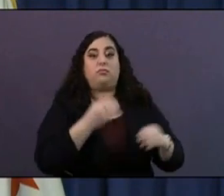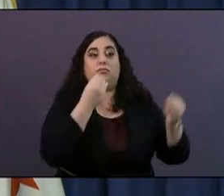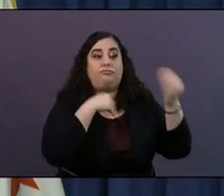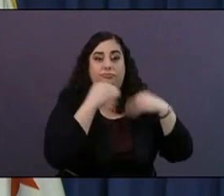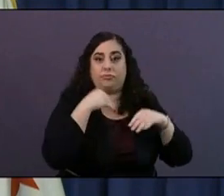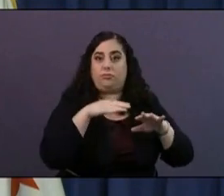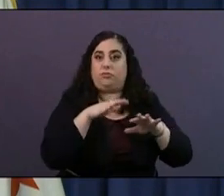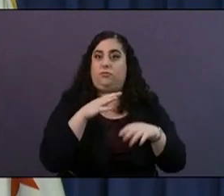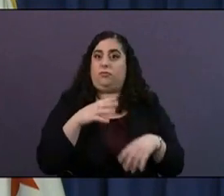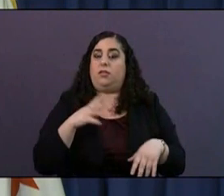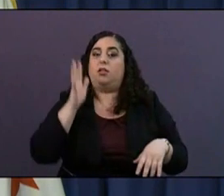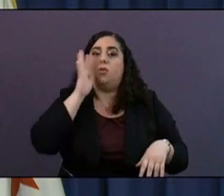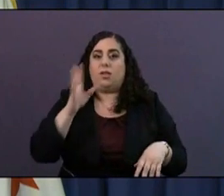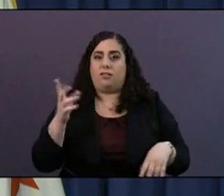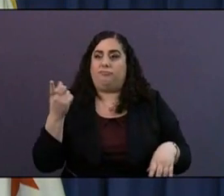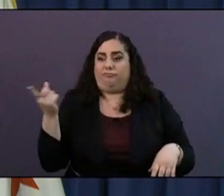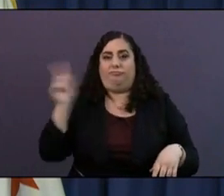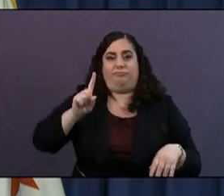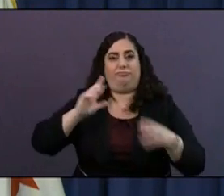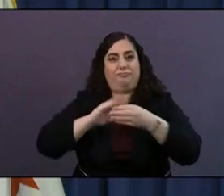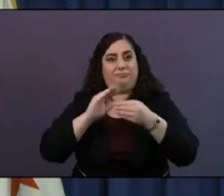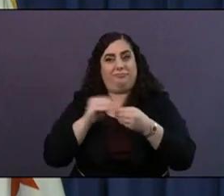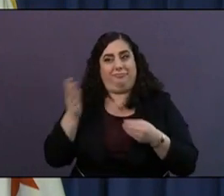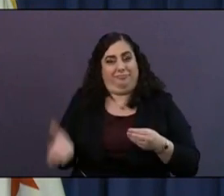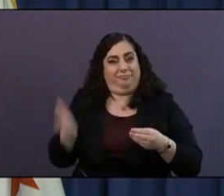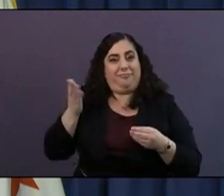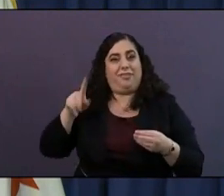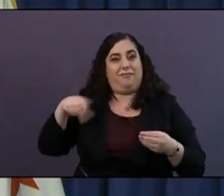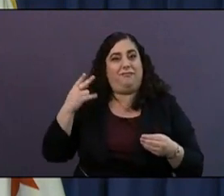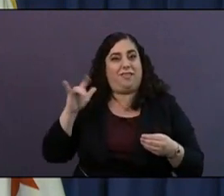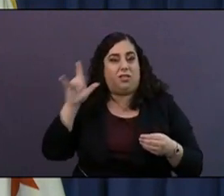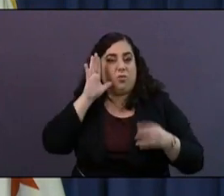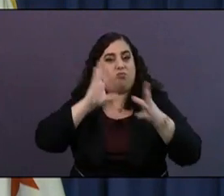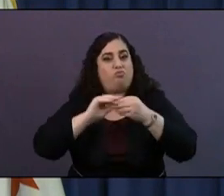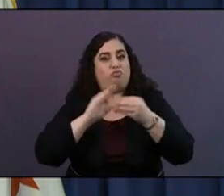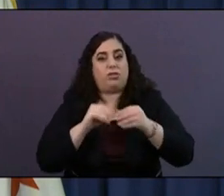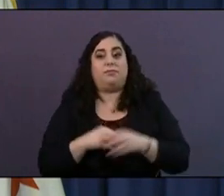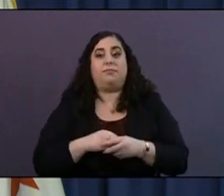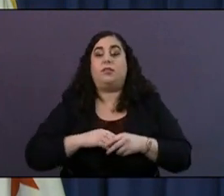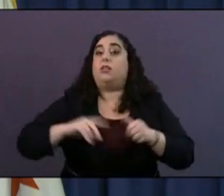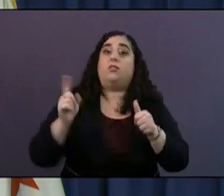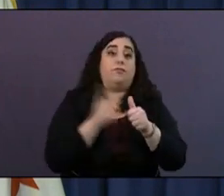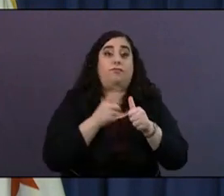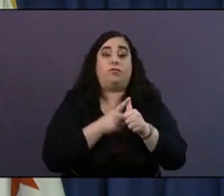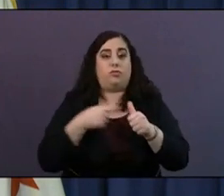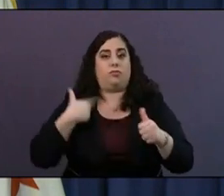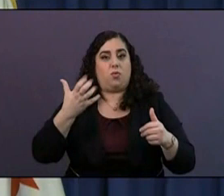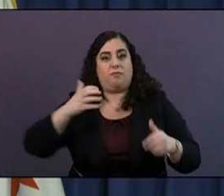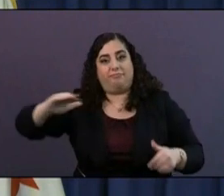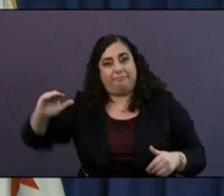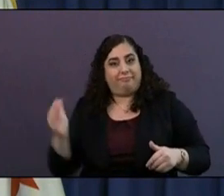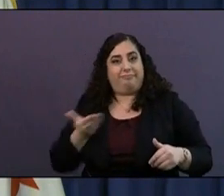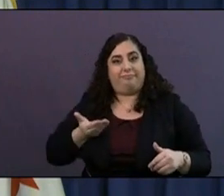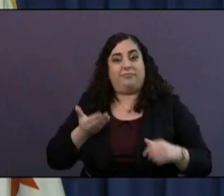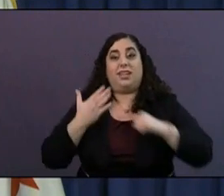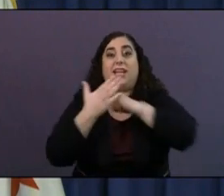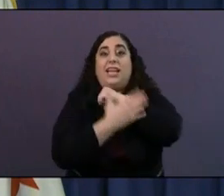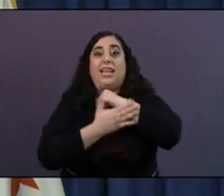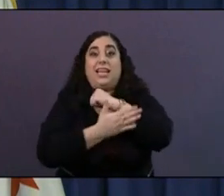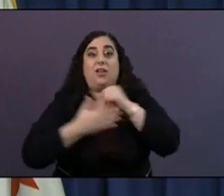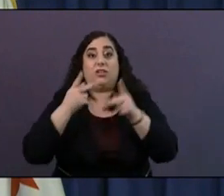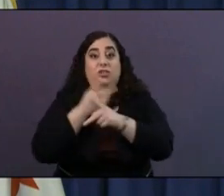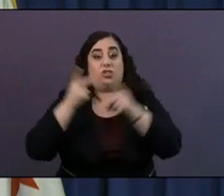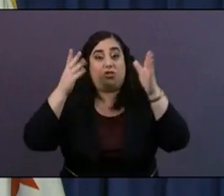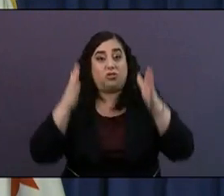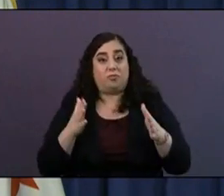minute. But first, it's my pleasure to introduce via telephone County Supervisor Jacob, who has